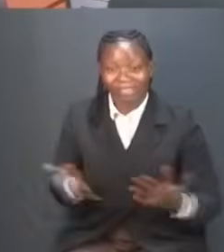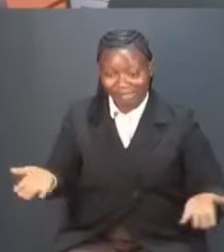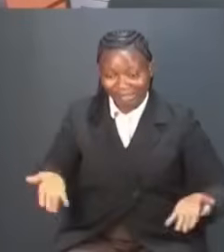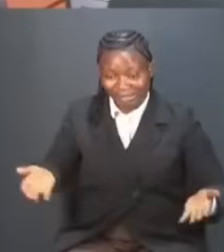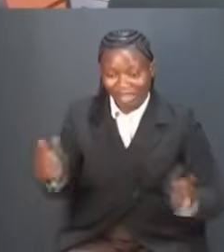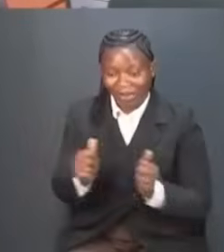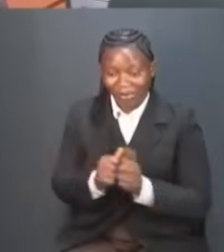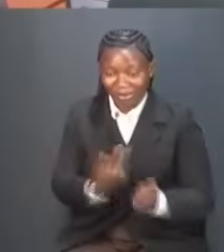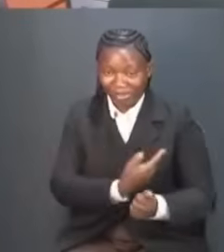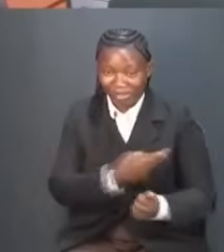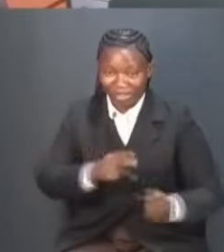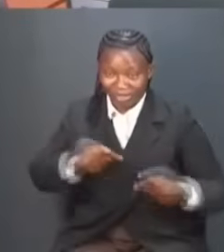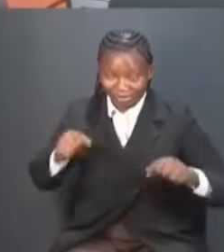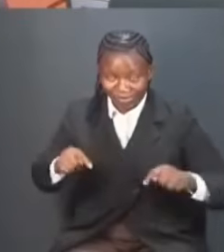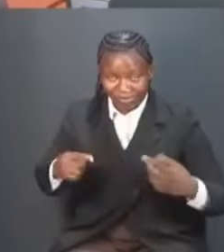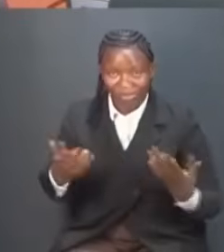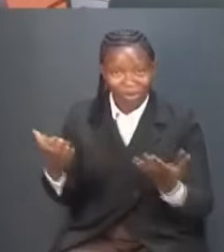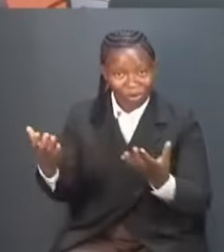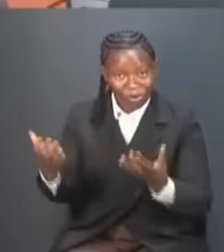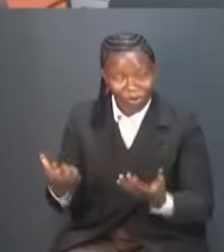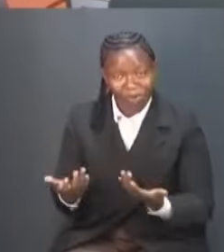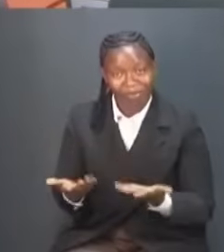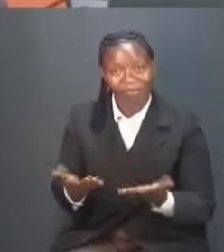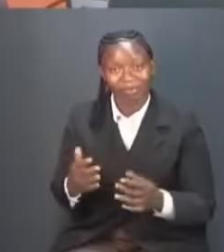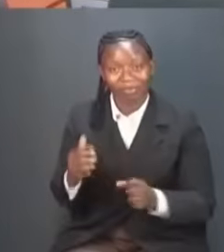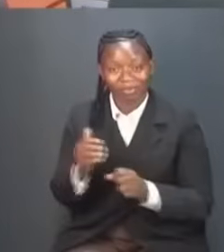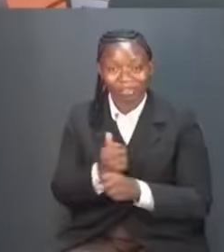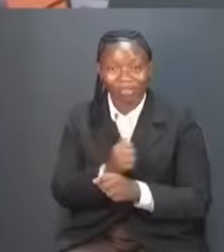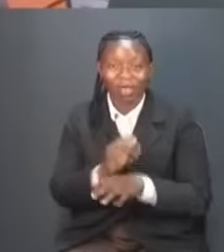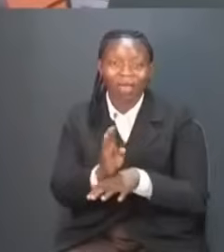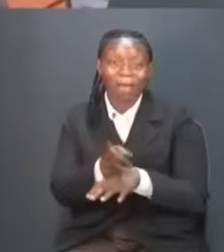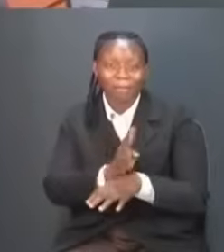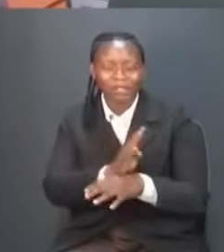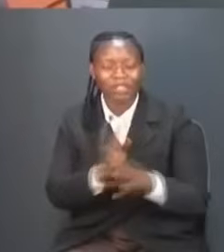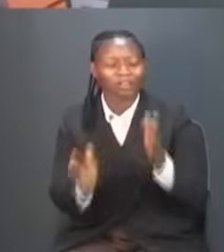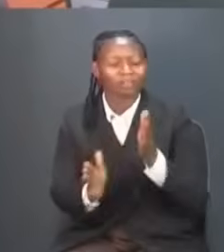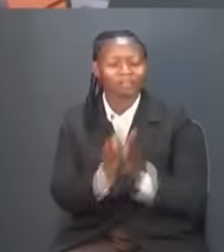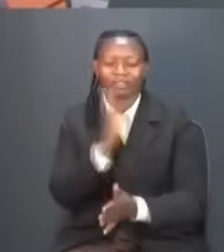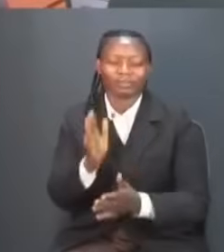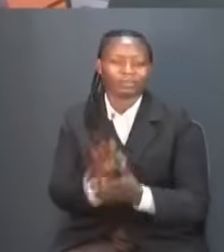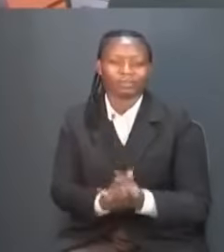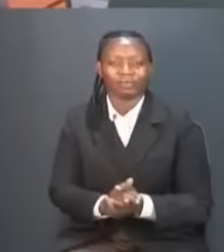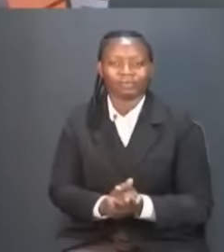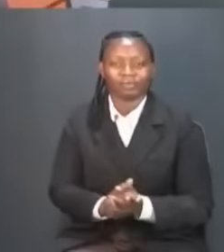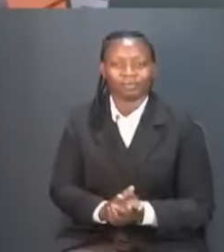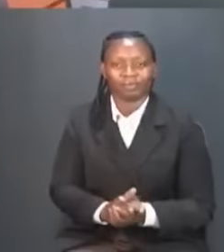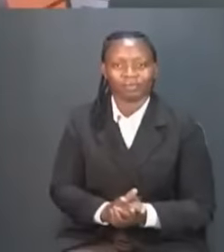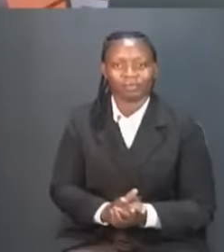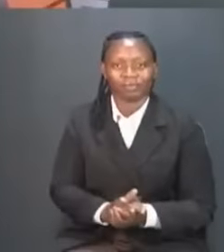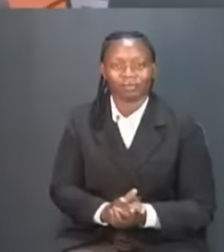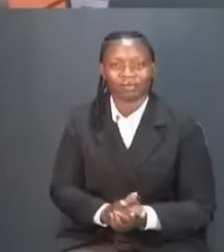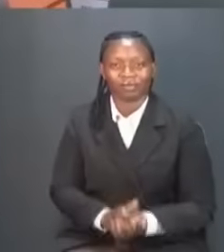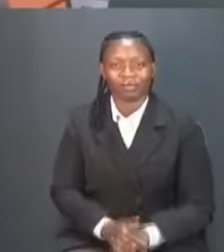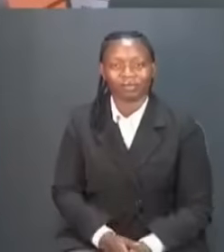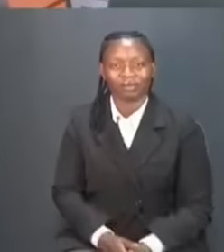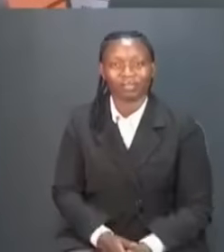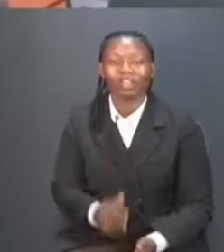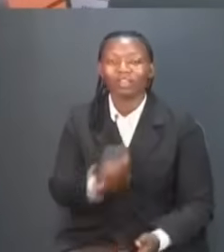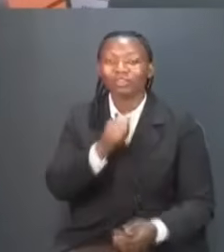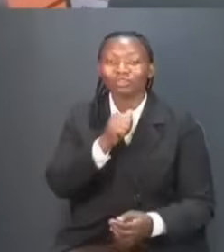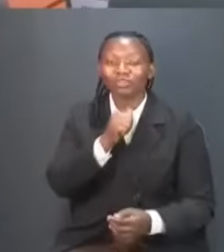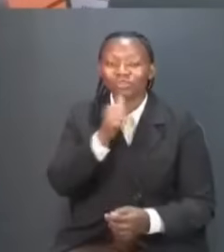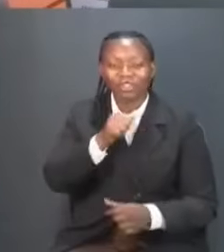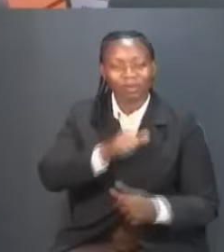here, we want to pray that we take his business quickly. In fact, the prayer is to you. It's not to the minority chief